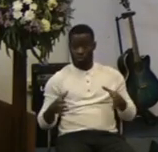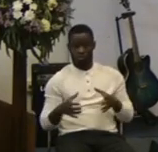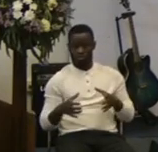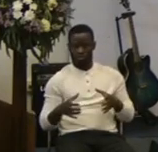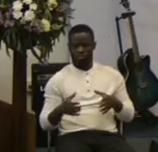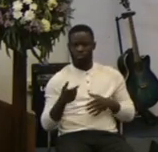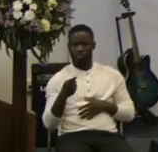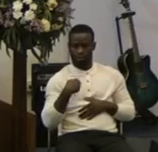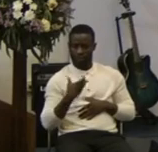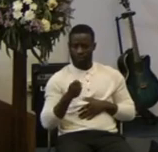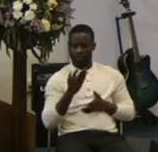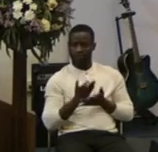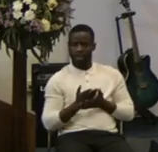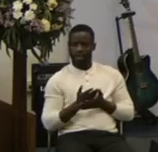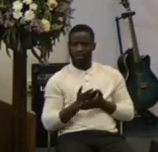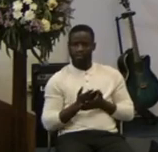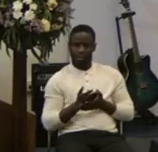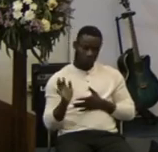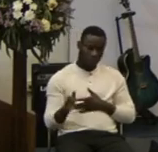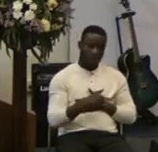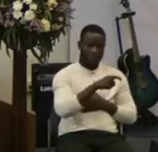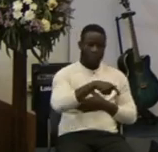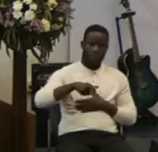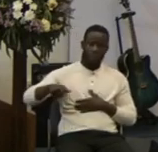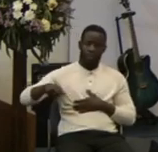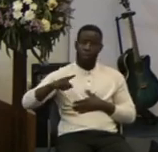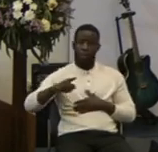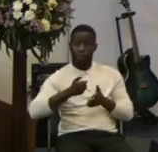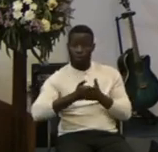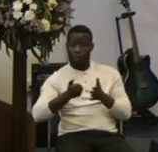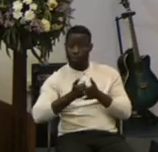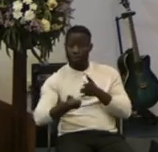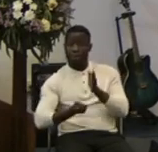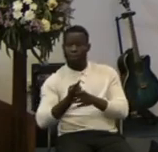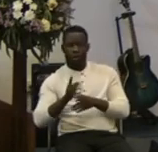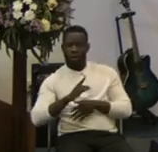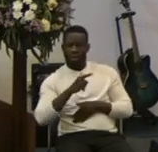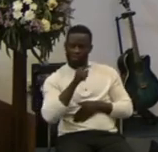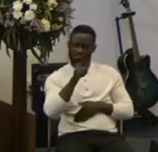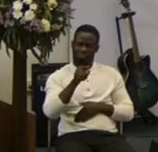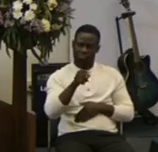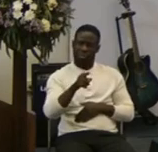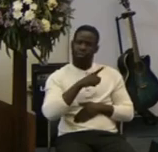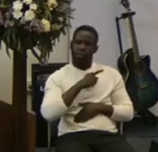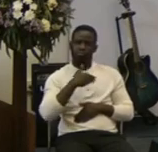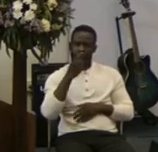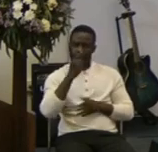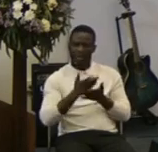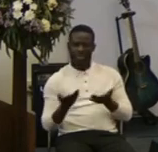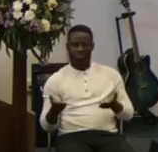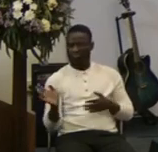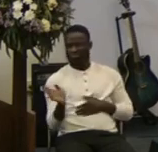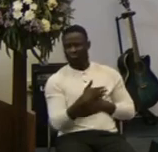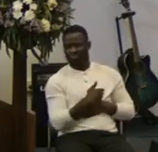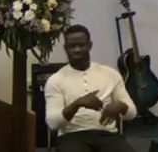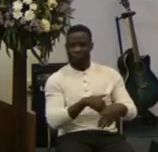And I've got the faith to believe that any and everyone. When it doesn't happen, they point the finger. They say, it's because you got no faith. Load of